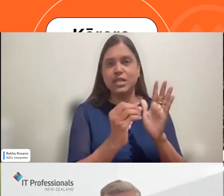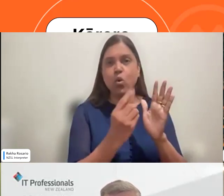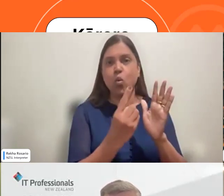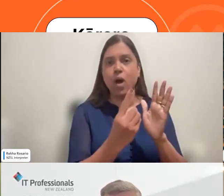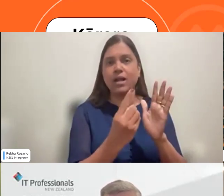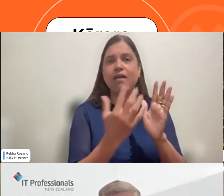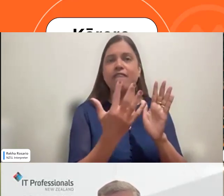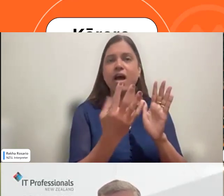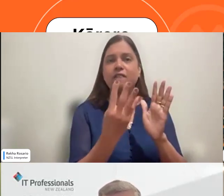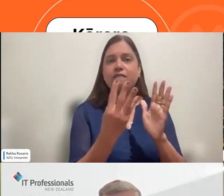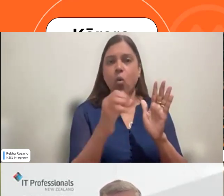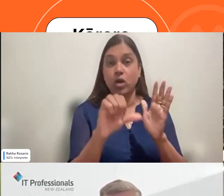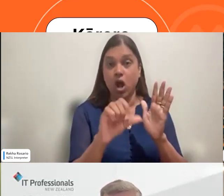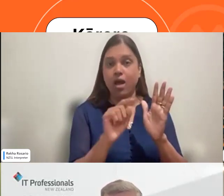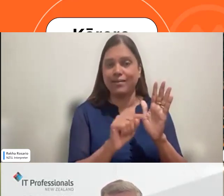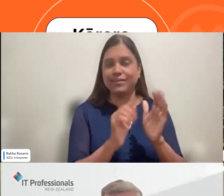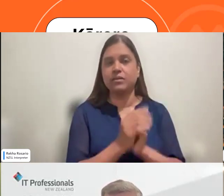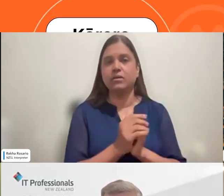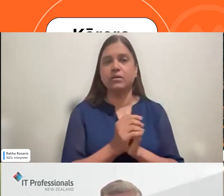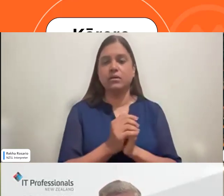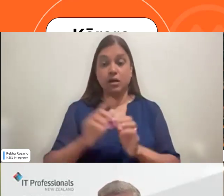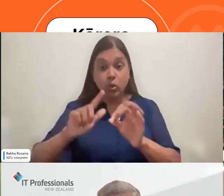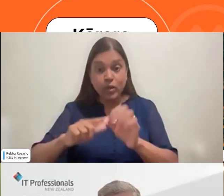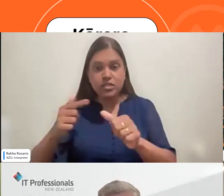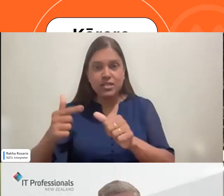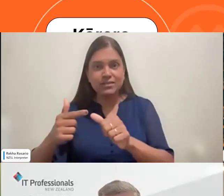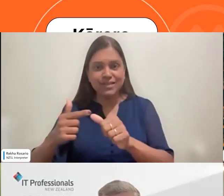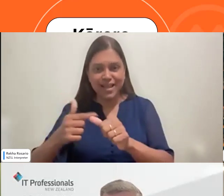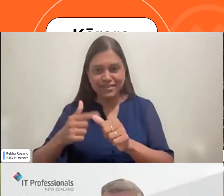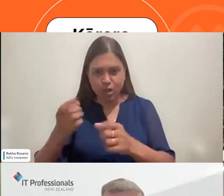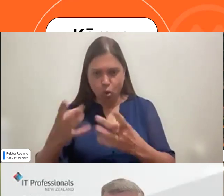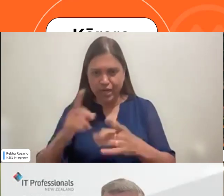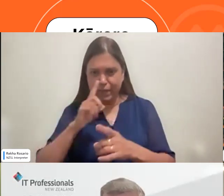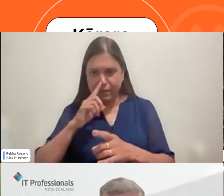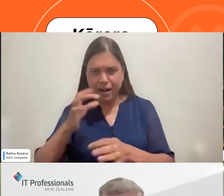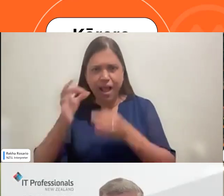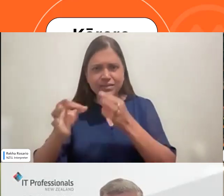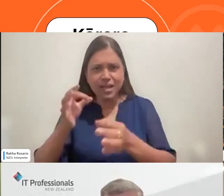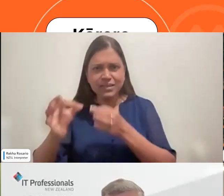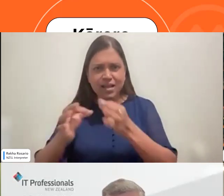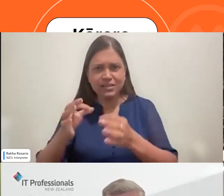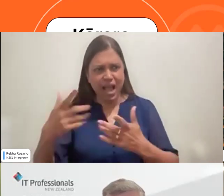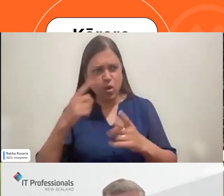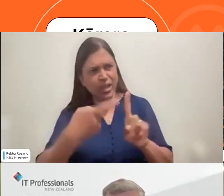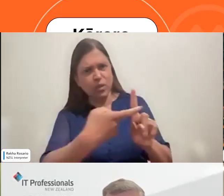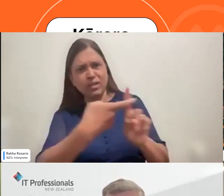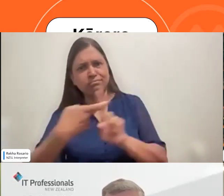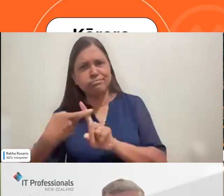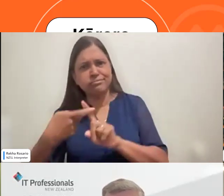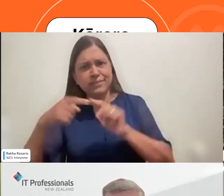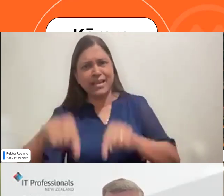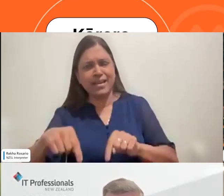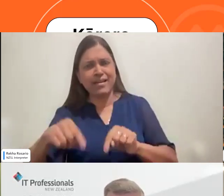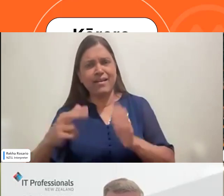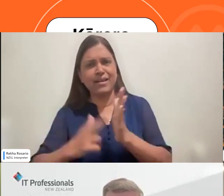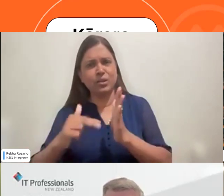301549. And there have been questions in the Q&A about how we can adopt standards here in Aotearoa.